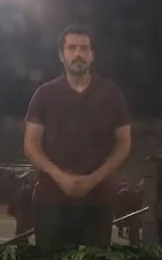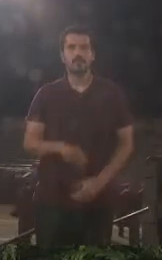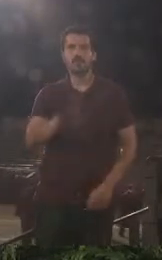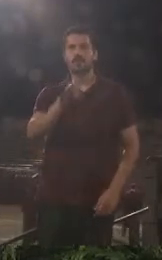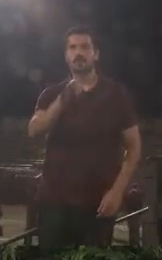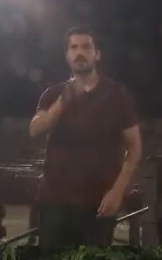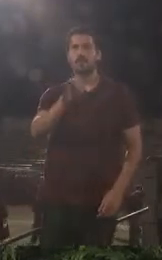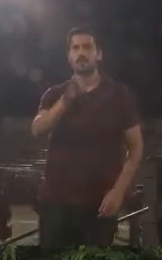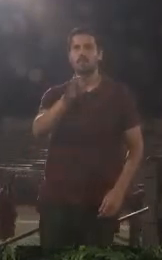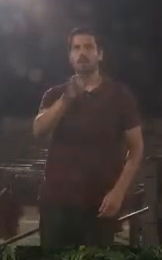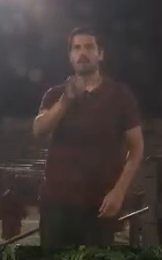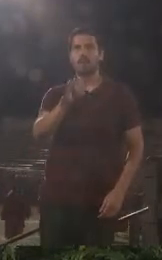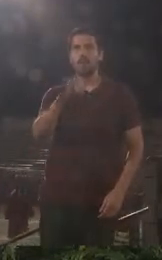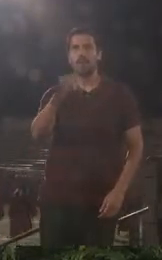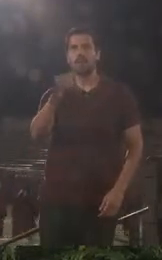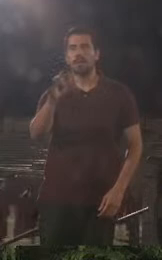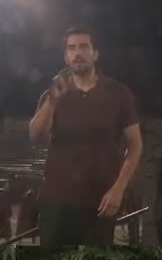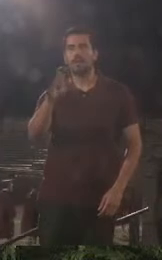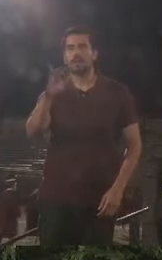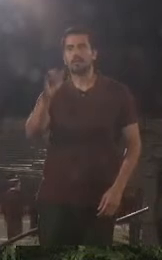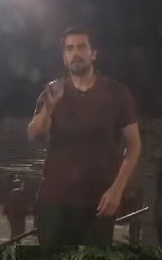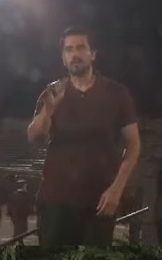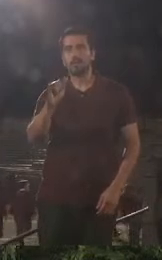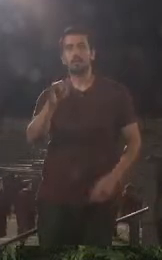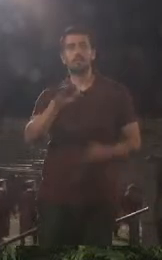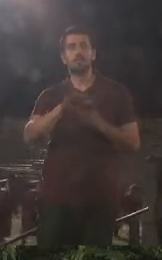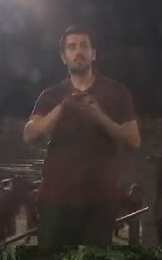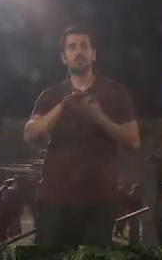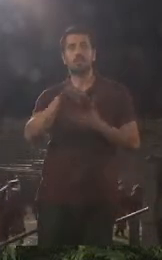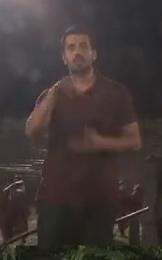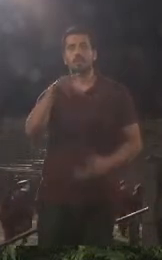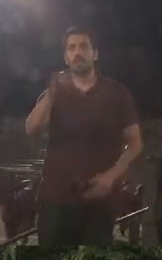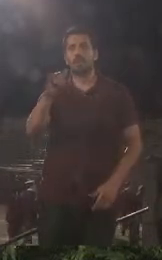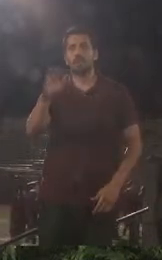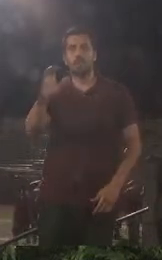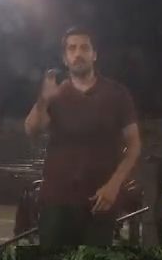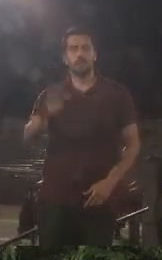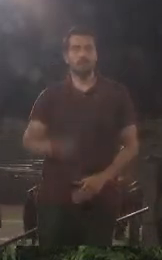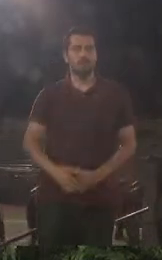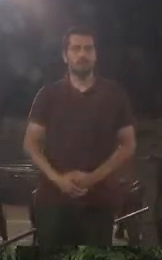Reina Yamaira Garcia will be attending Palo Alto College.